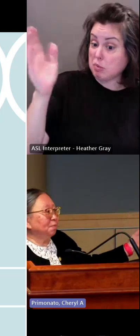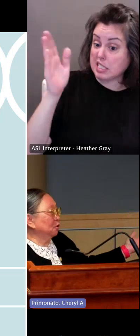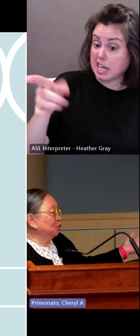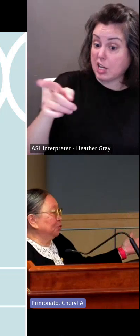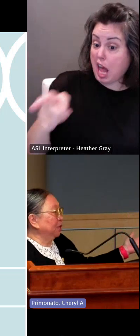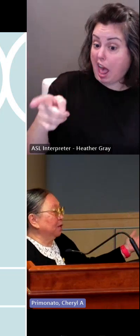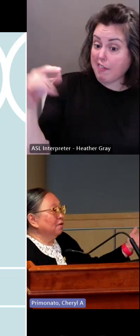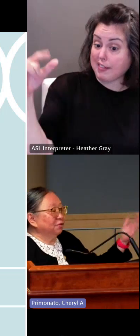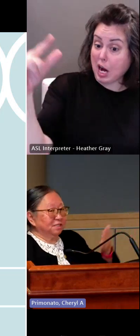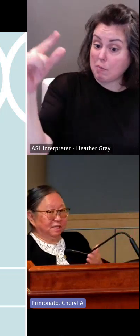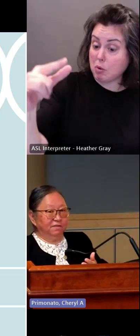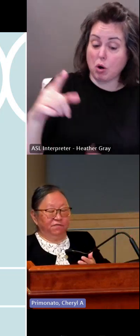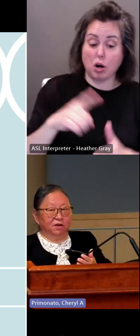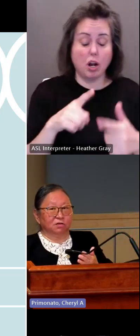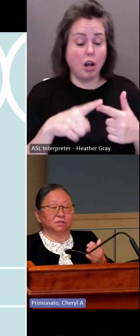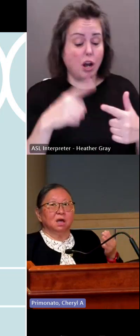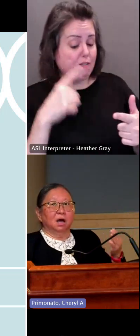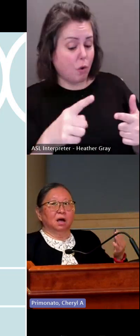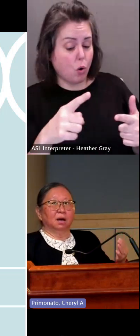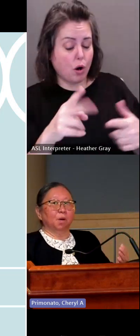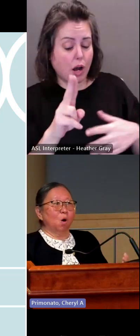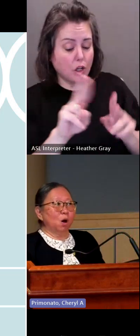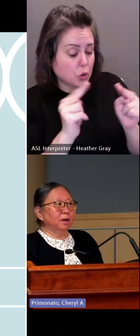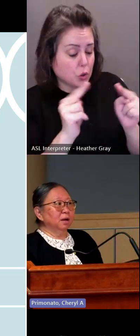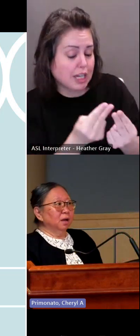the Carpenters Union, for the steam fitters.